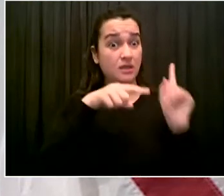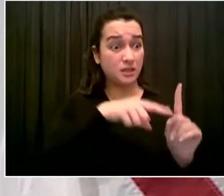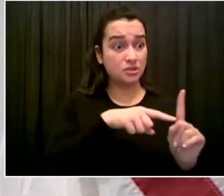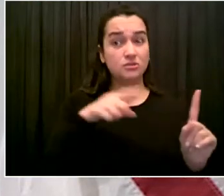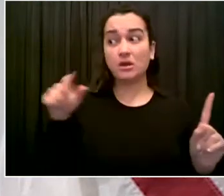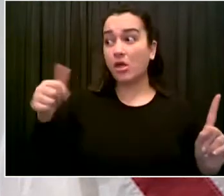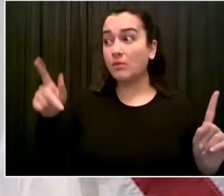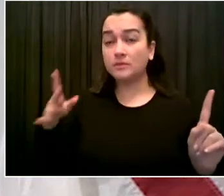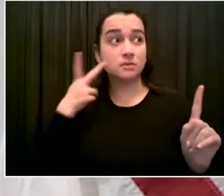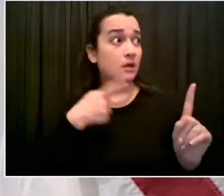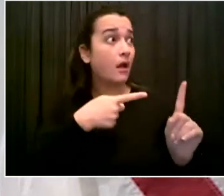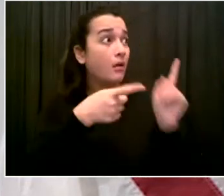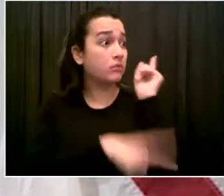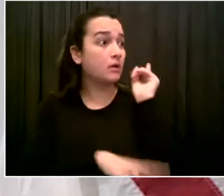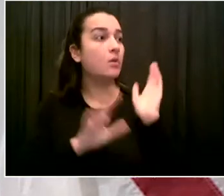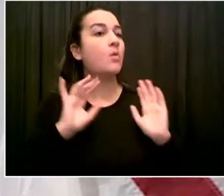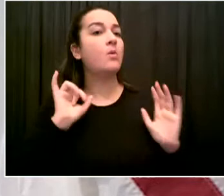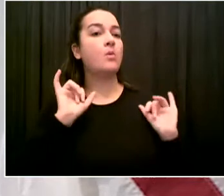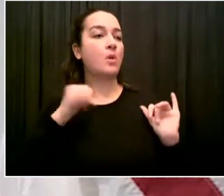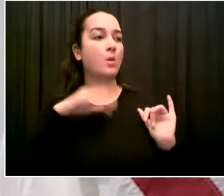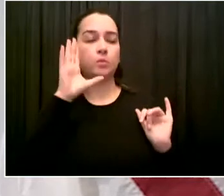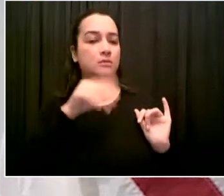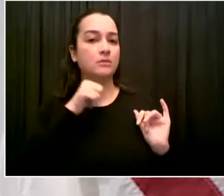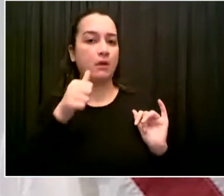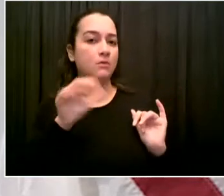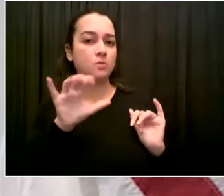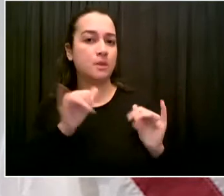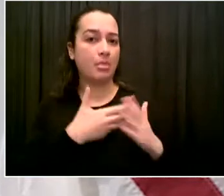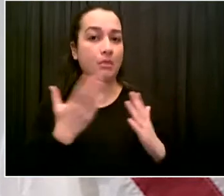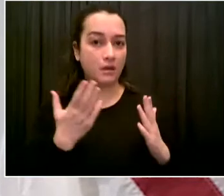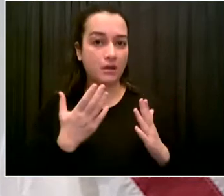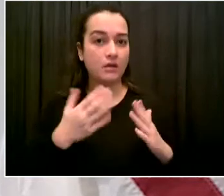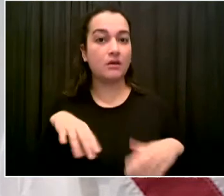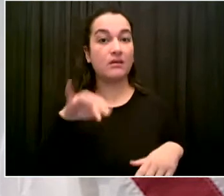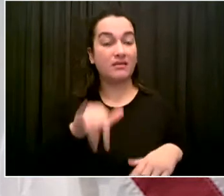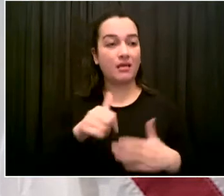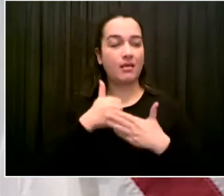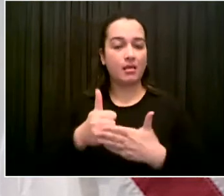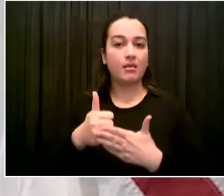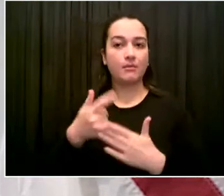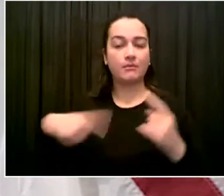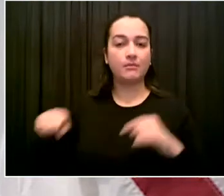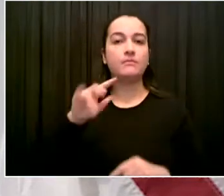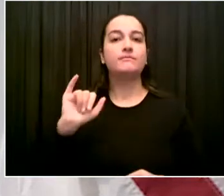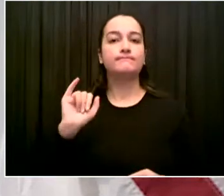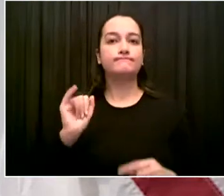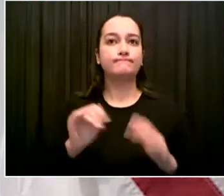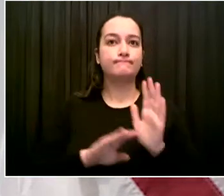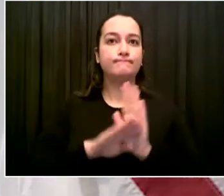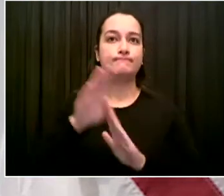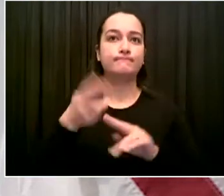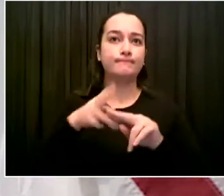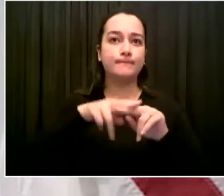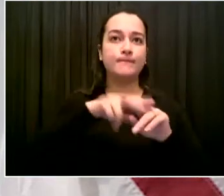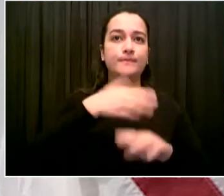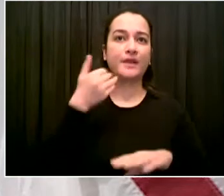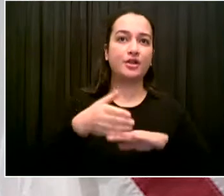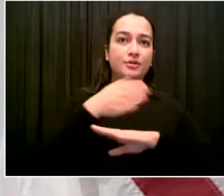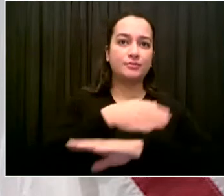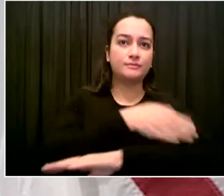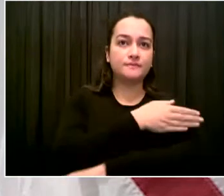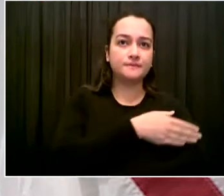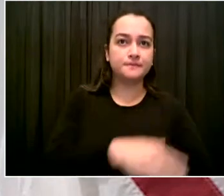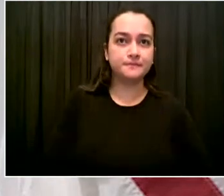community, Sikh community. We've had different really challenging moments. Obviously, hate crimes against transgender New Yorkers